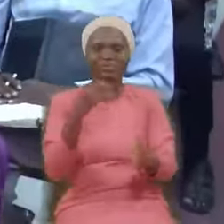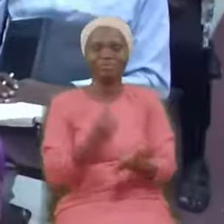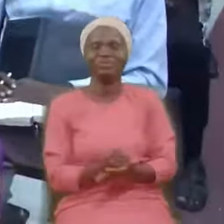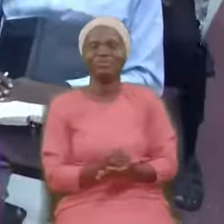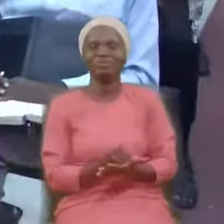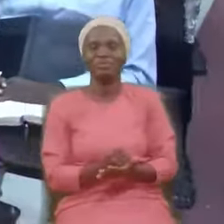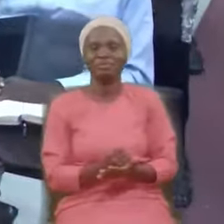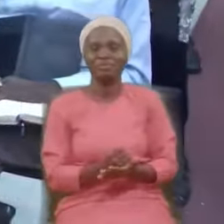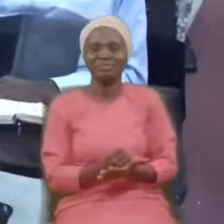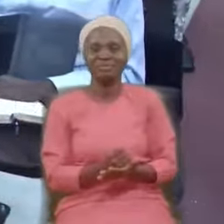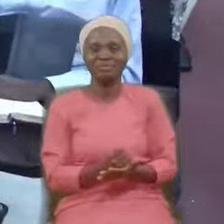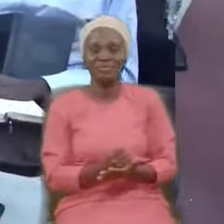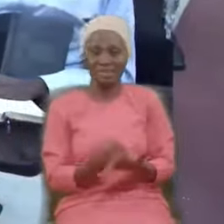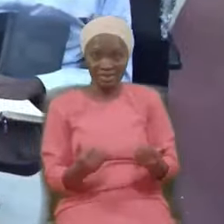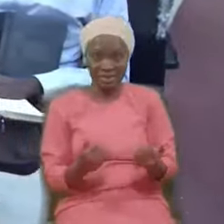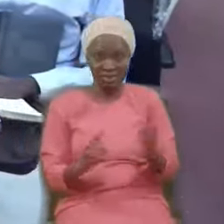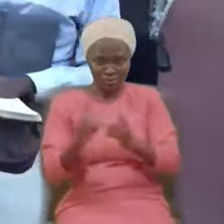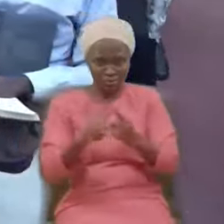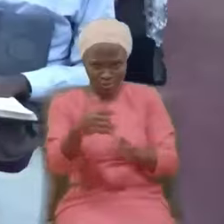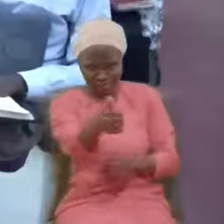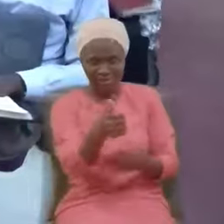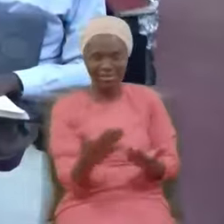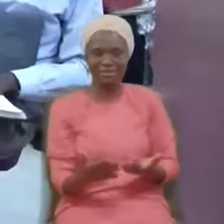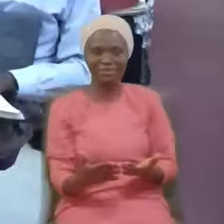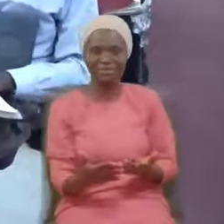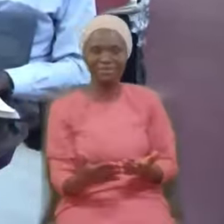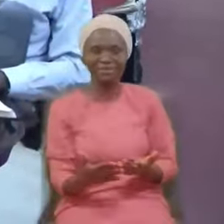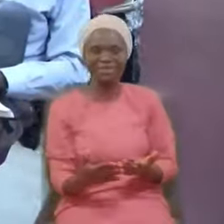Now point back to yourself and say it for yourself.